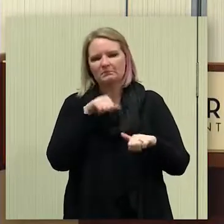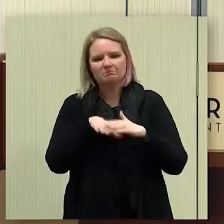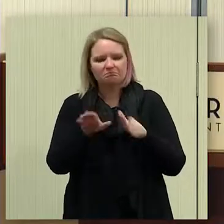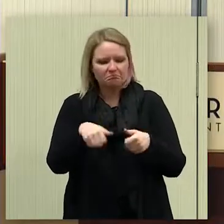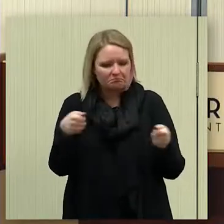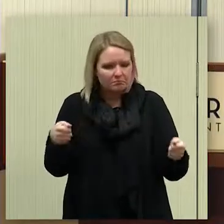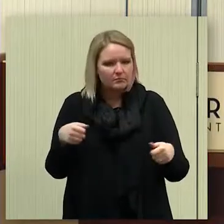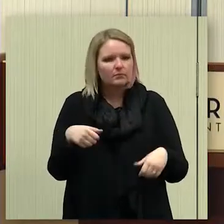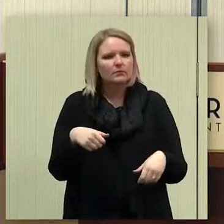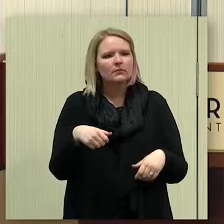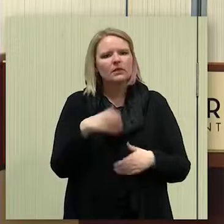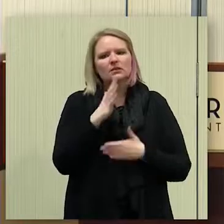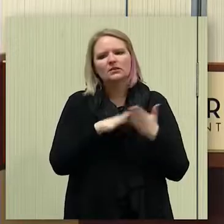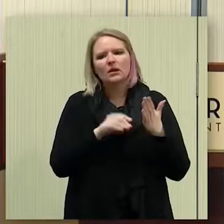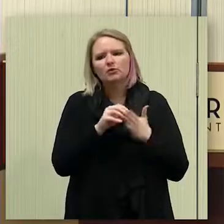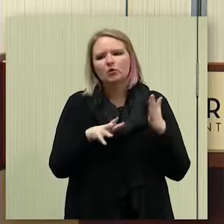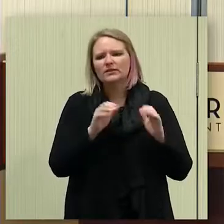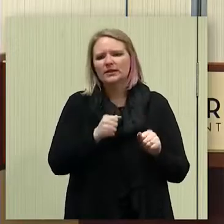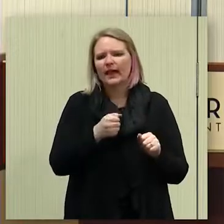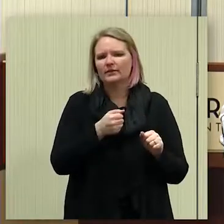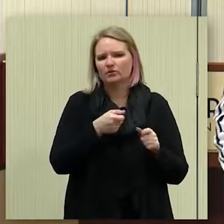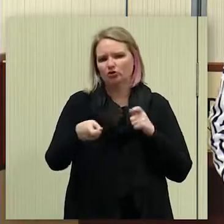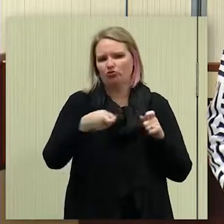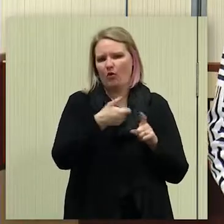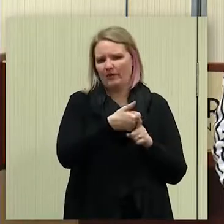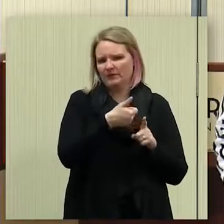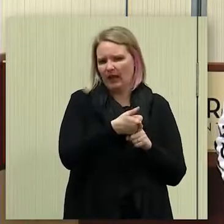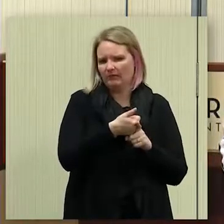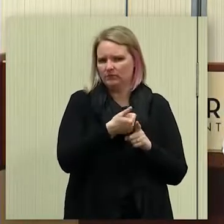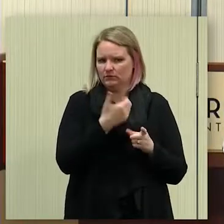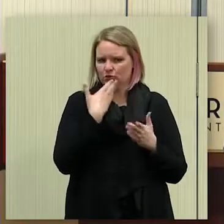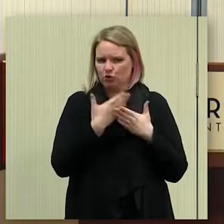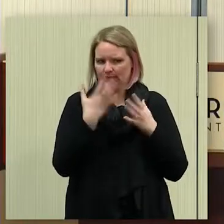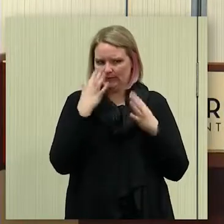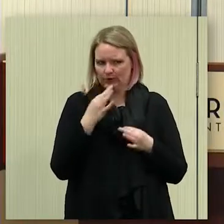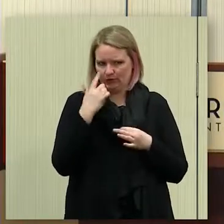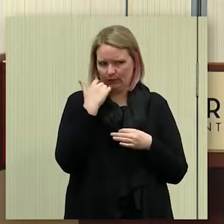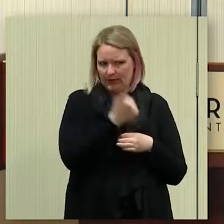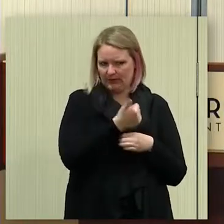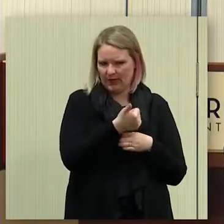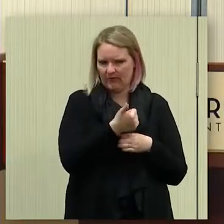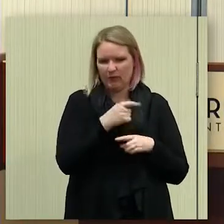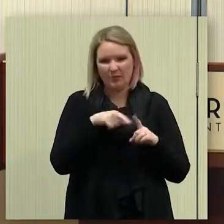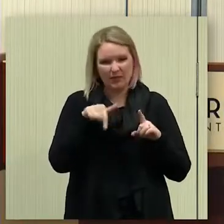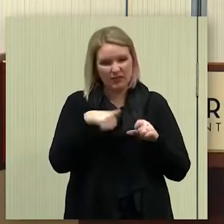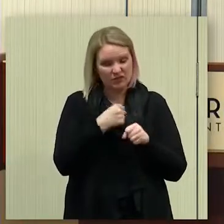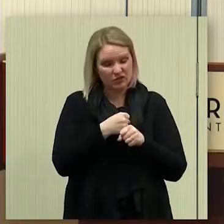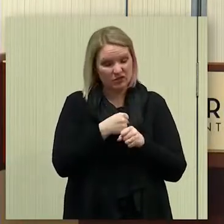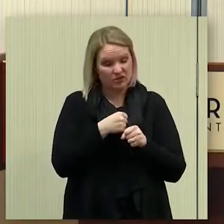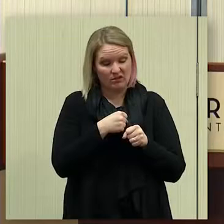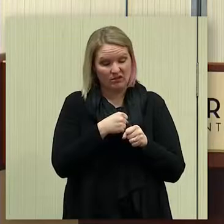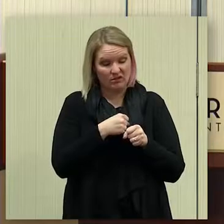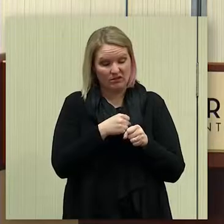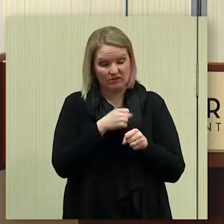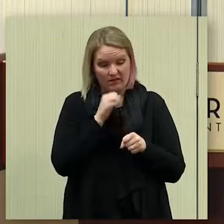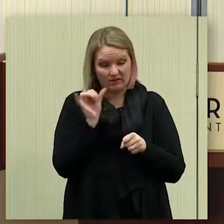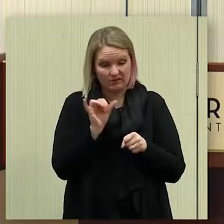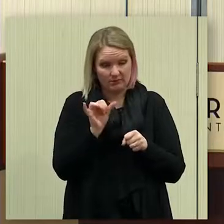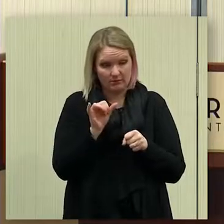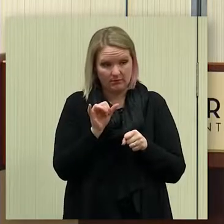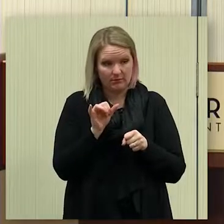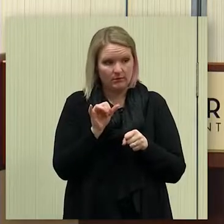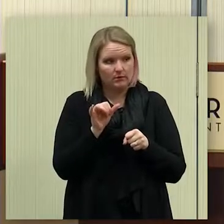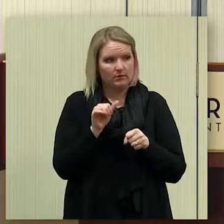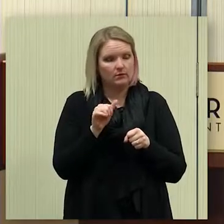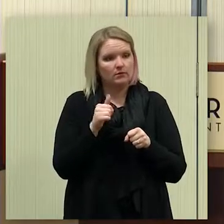had students who could kind of self-regulate and make good choices about what worked well for them, and this year, not so much. So